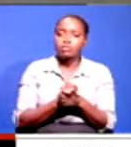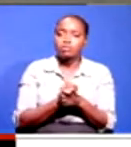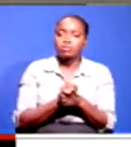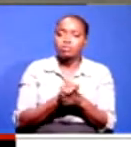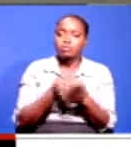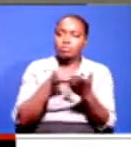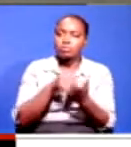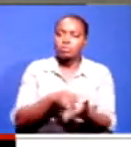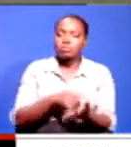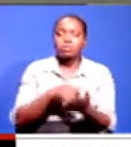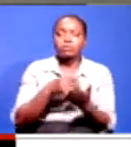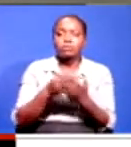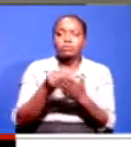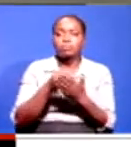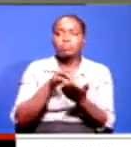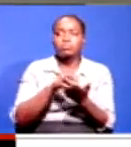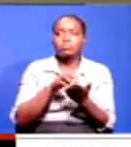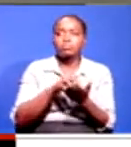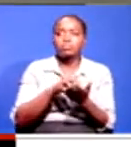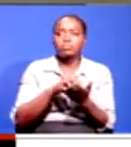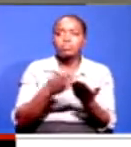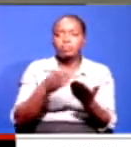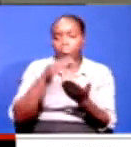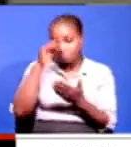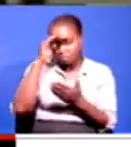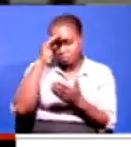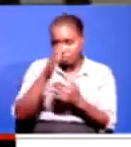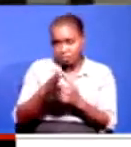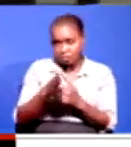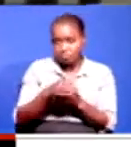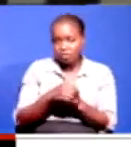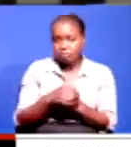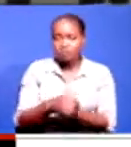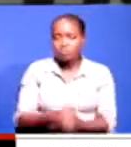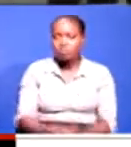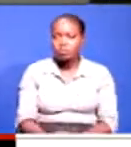financial position of the fledgling brewer. Ndusa Mokami for Lunchtime News.